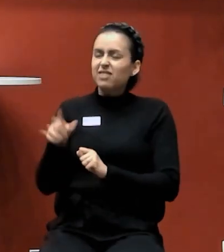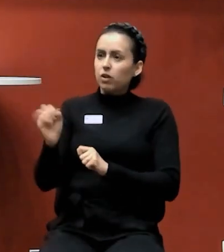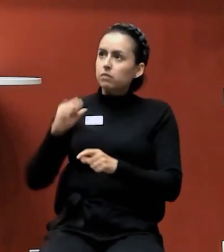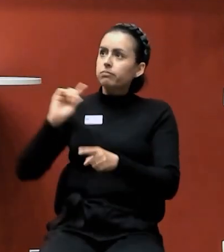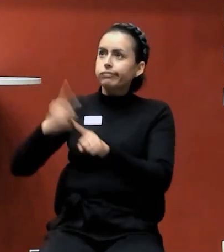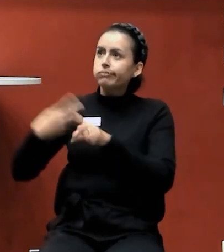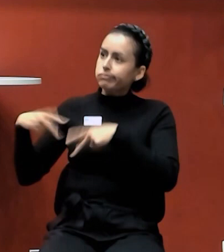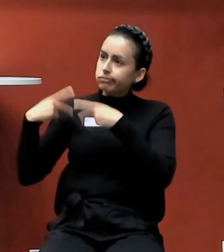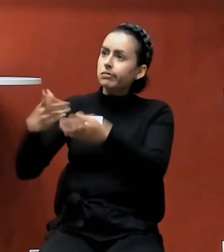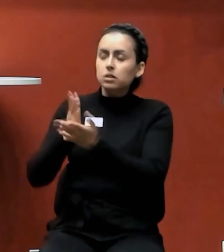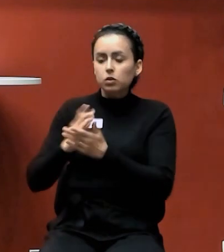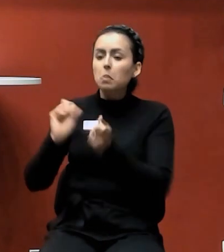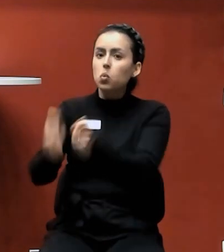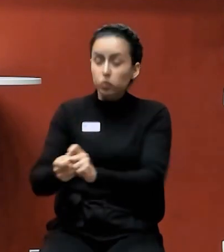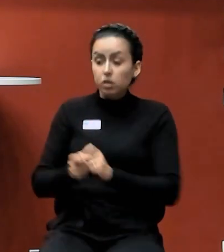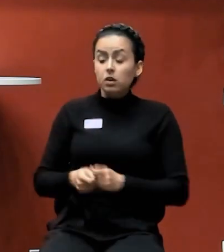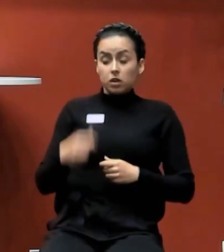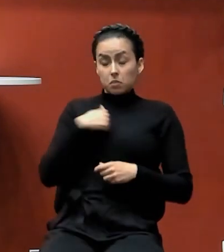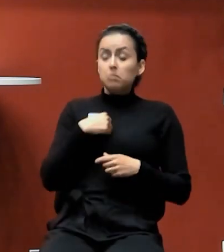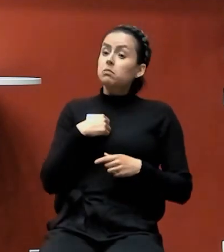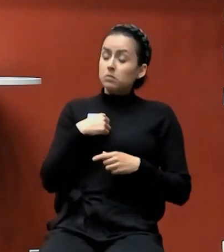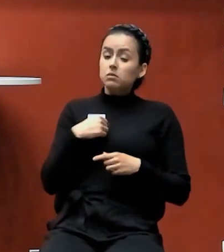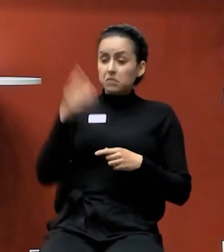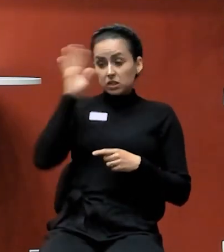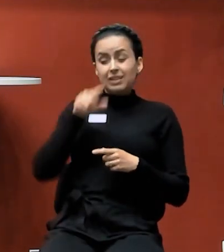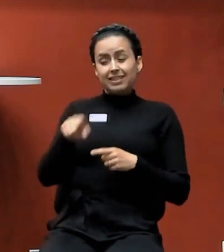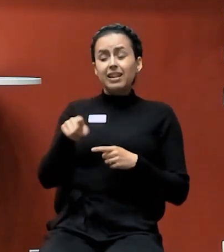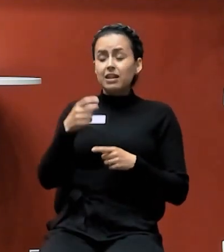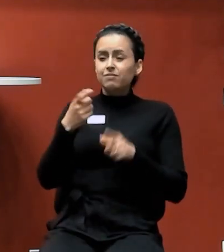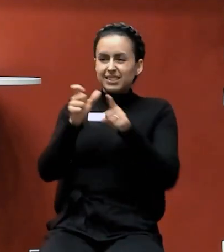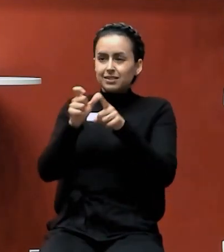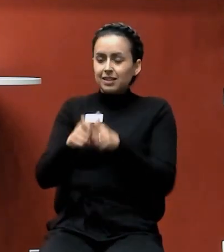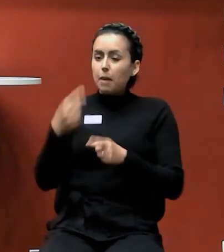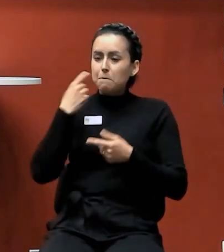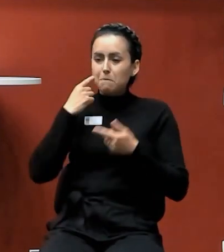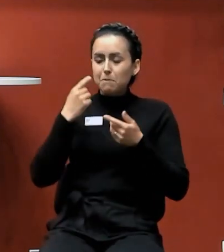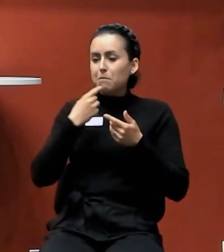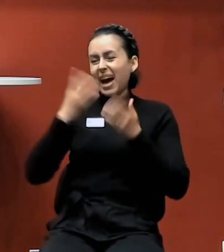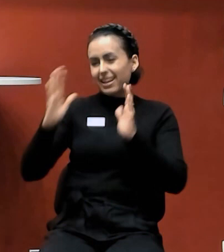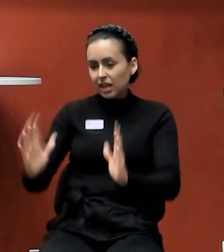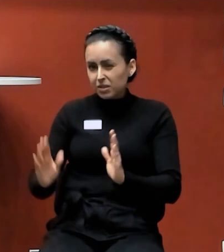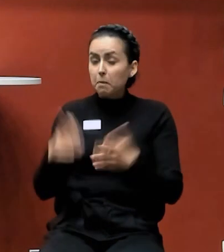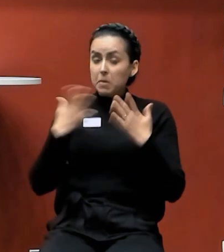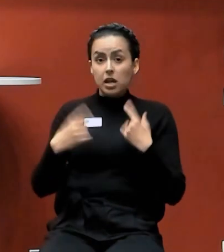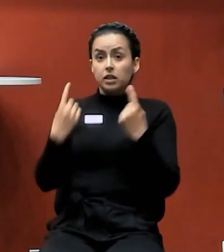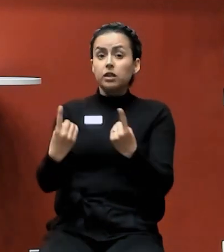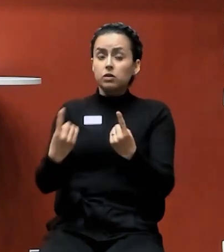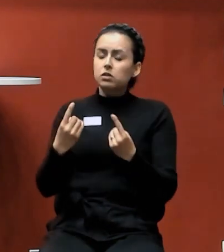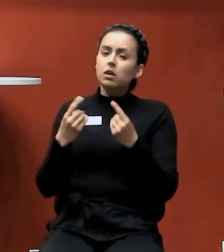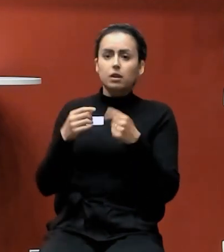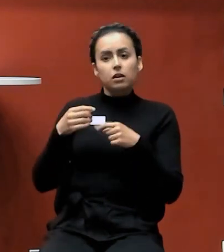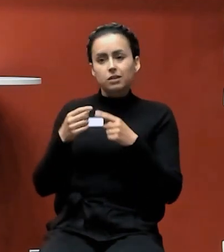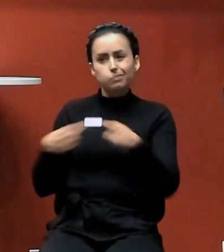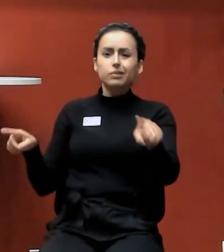two quite different and interesting definitions for this. And I wanted to just open, like, what does